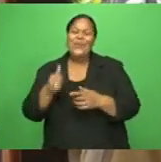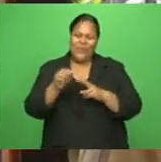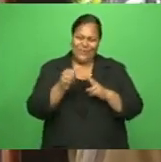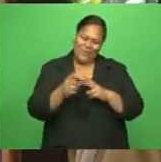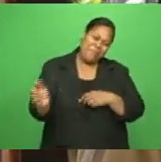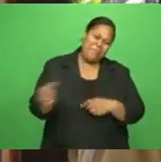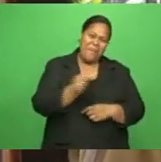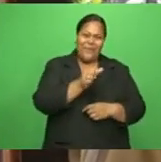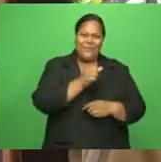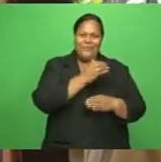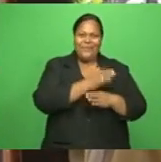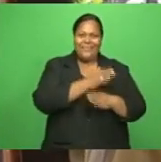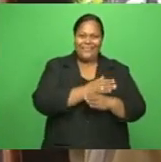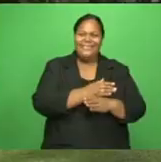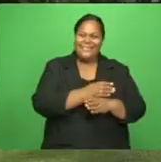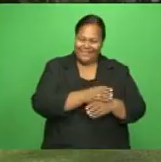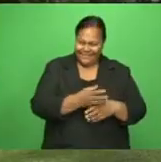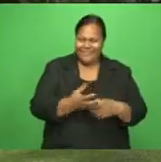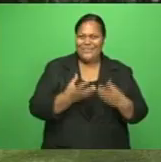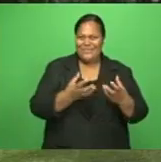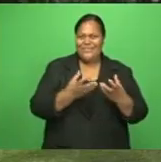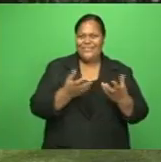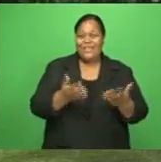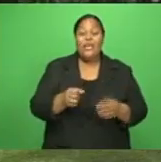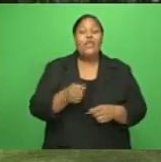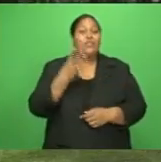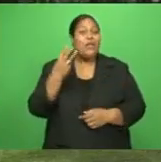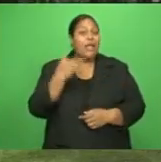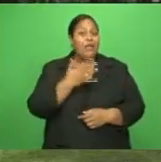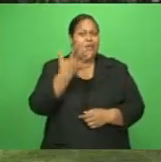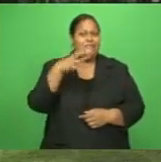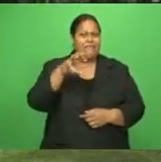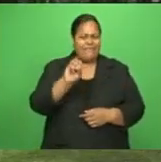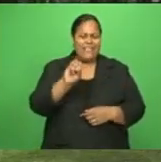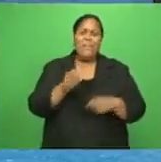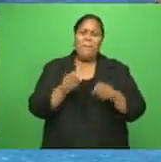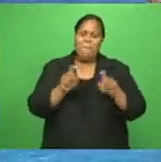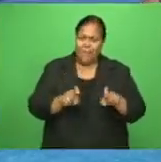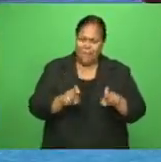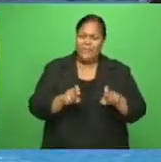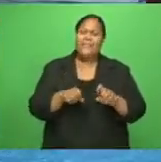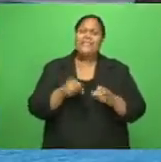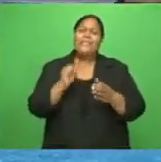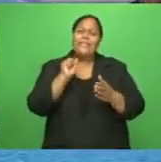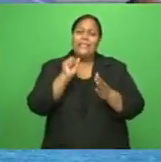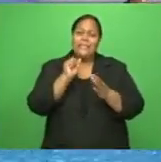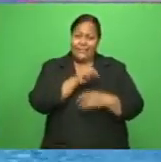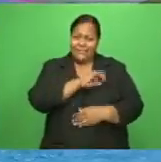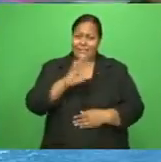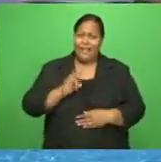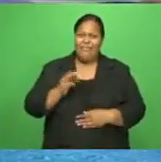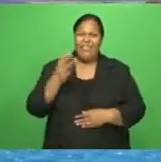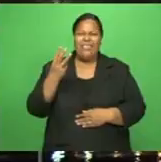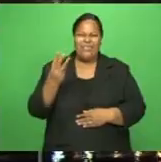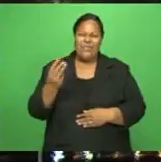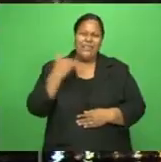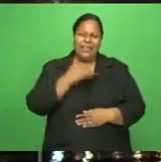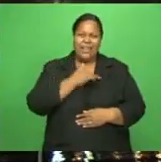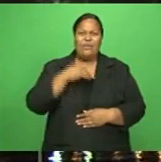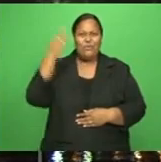than 350 permanent staff and 300 casuals. Felipe Naikaso, FBC News.